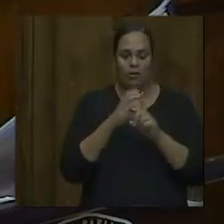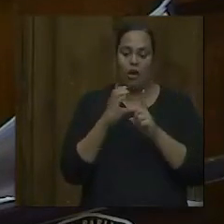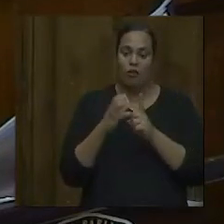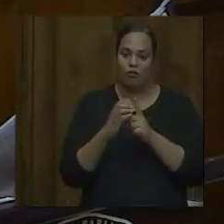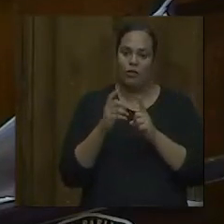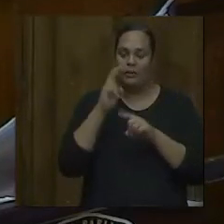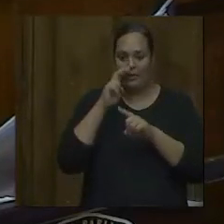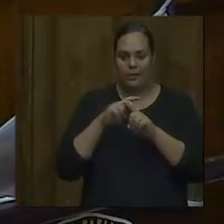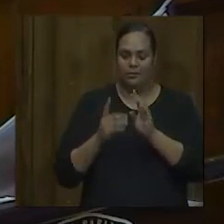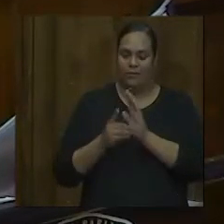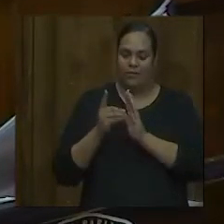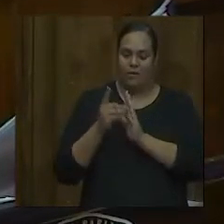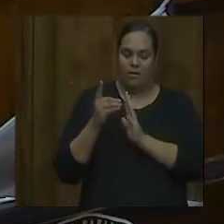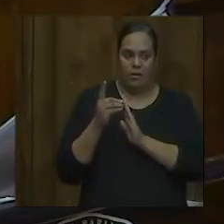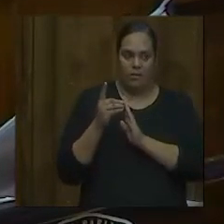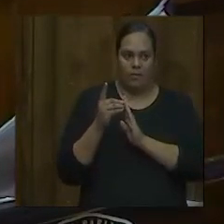to development